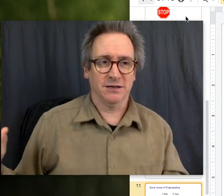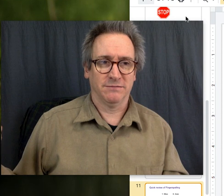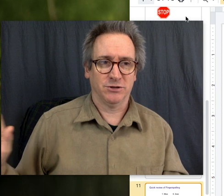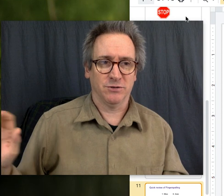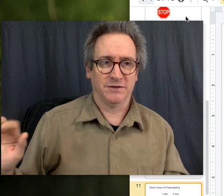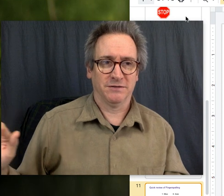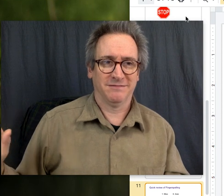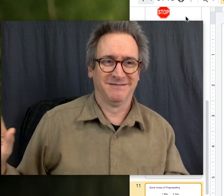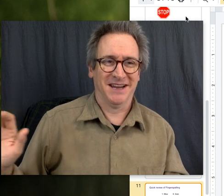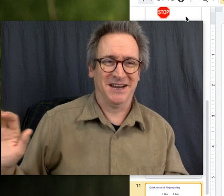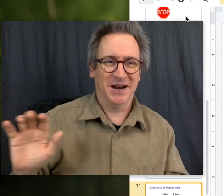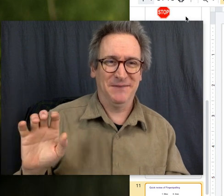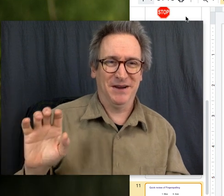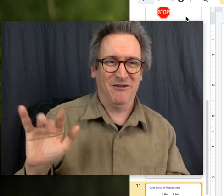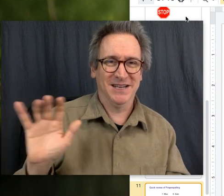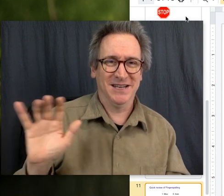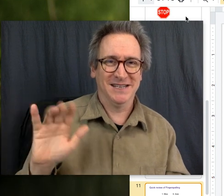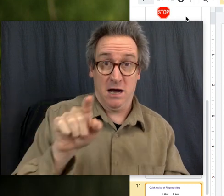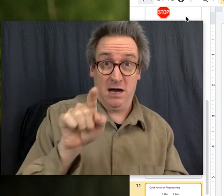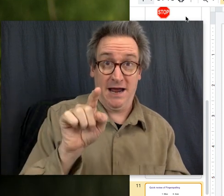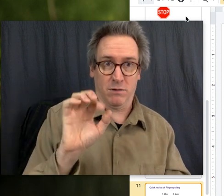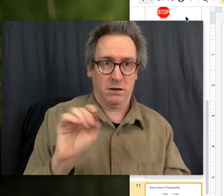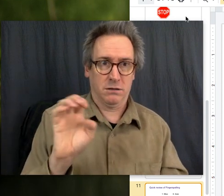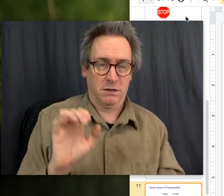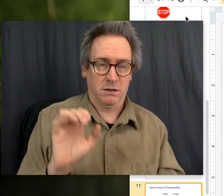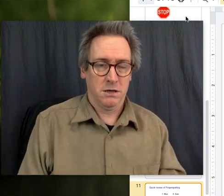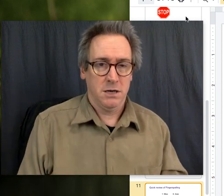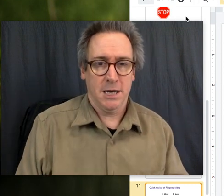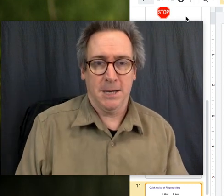tend to drift. And you want to keep it always on camera.